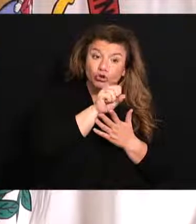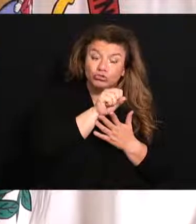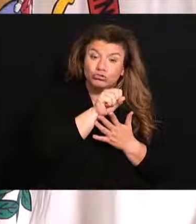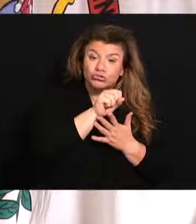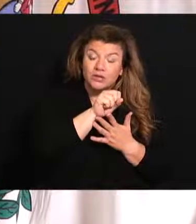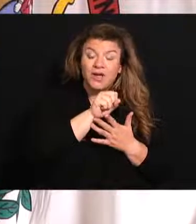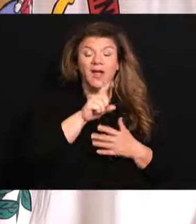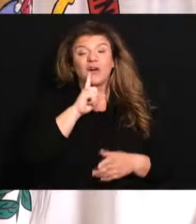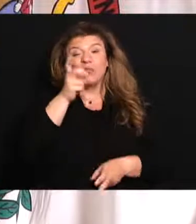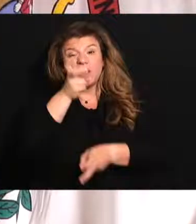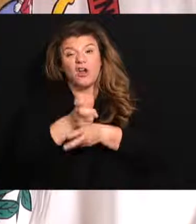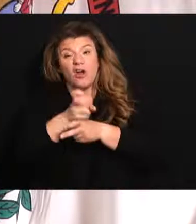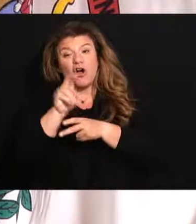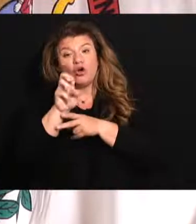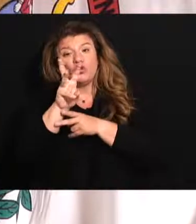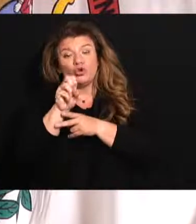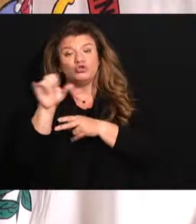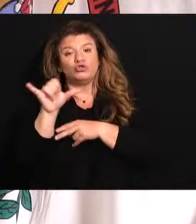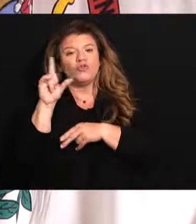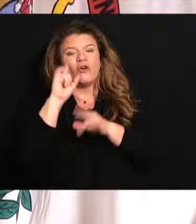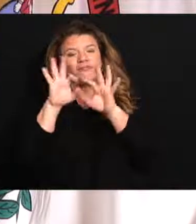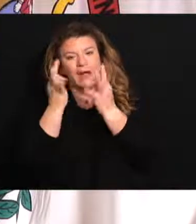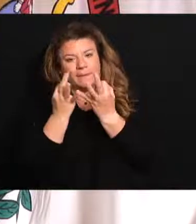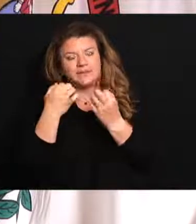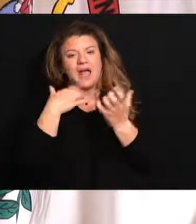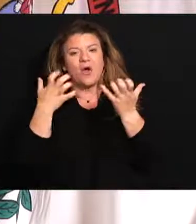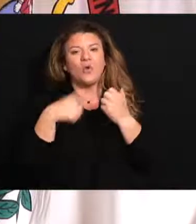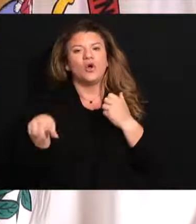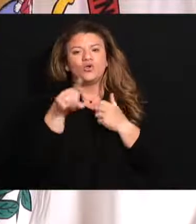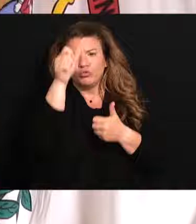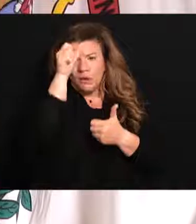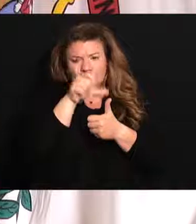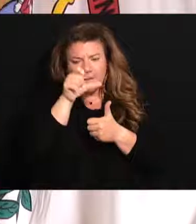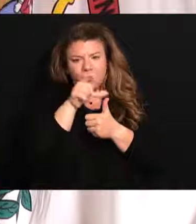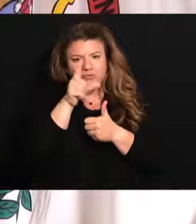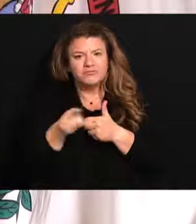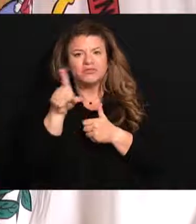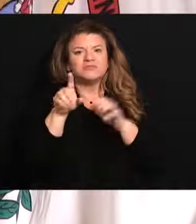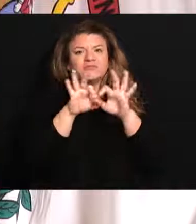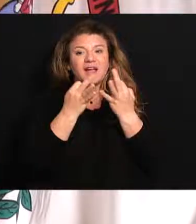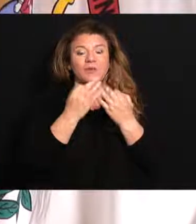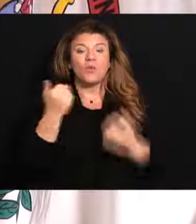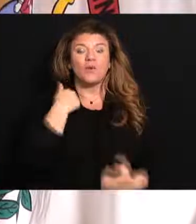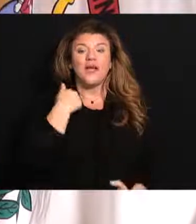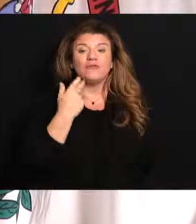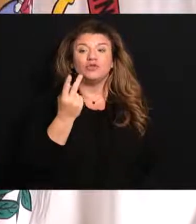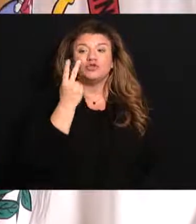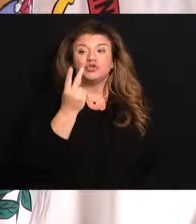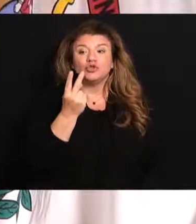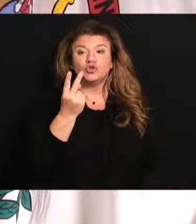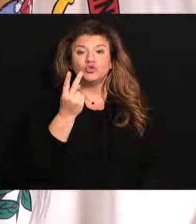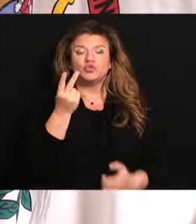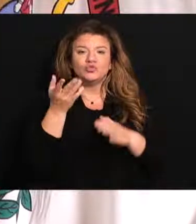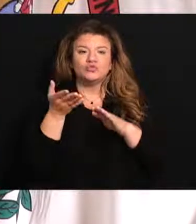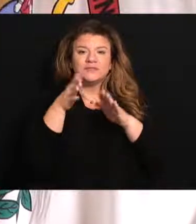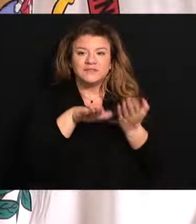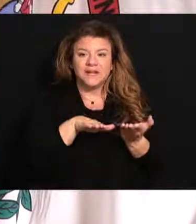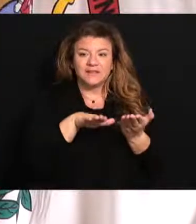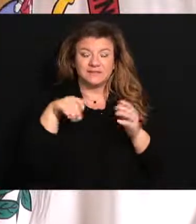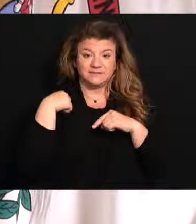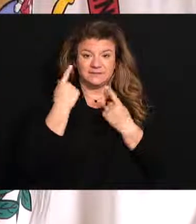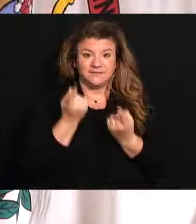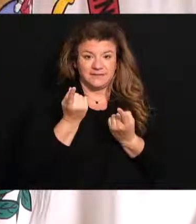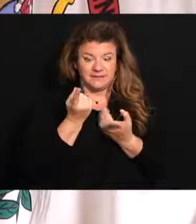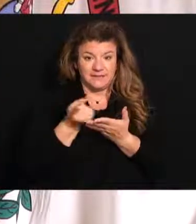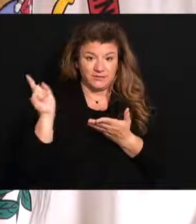really tough news on these families, and I want you to remember them. And we have two losses or two deaths since the last